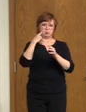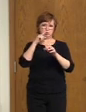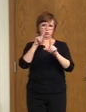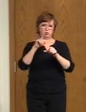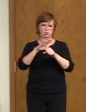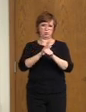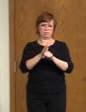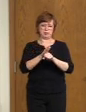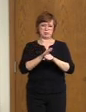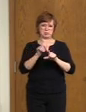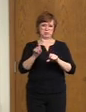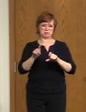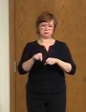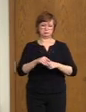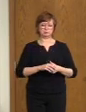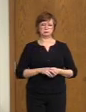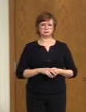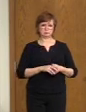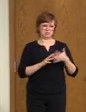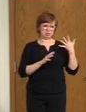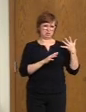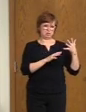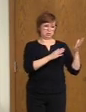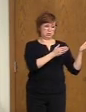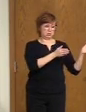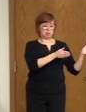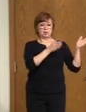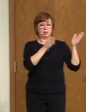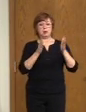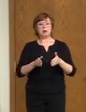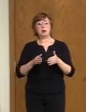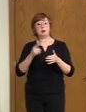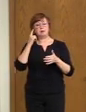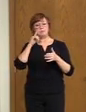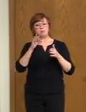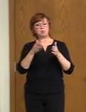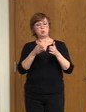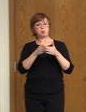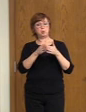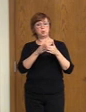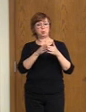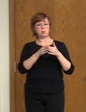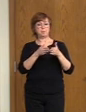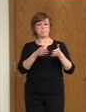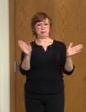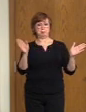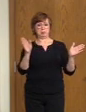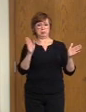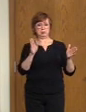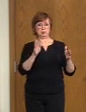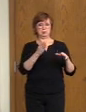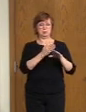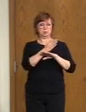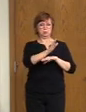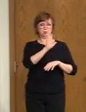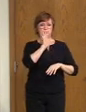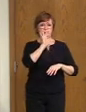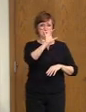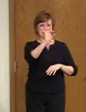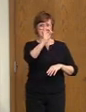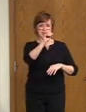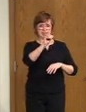In terms of when we get down to the general population, when you say those 80 and